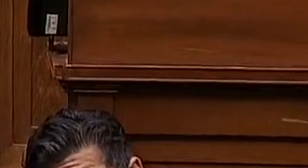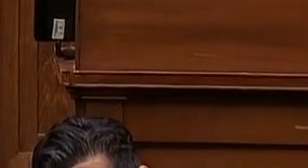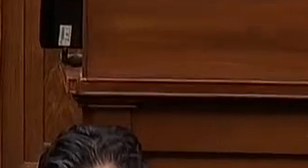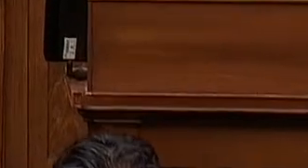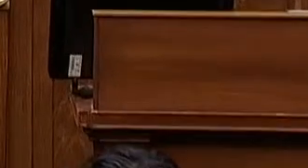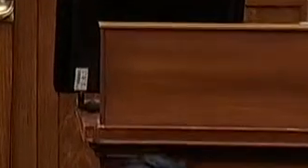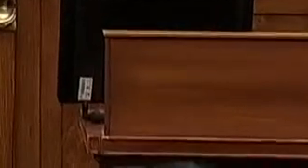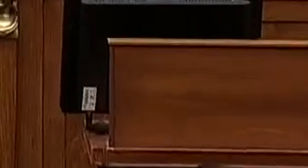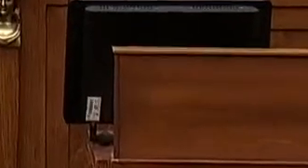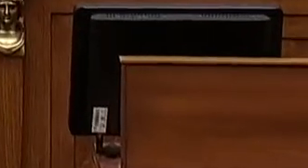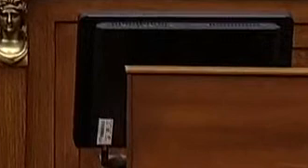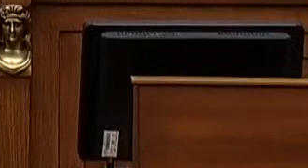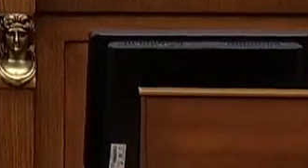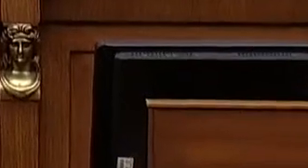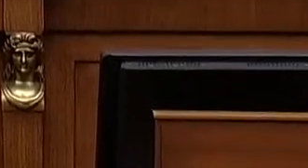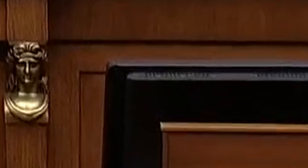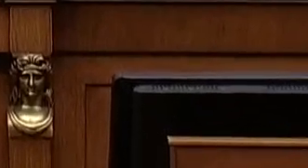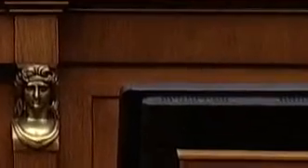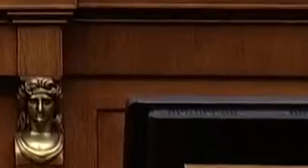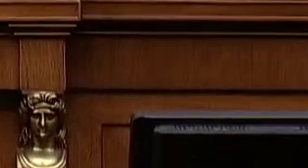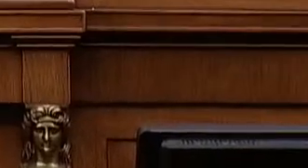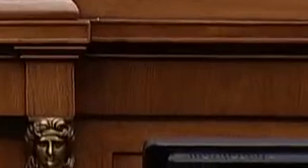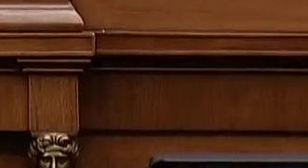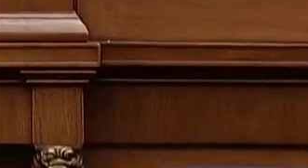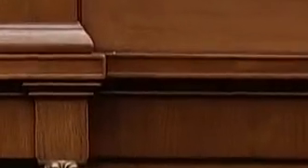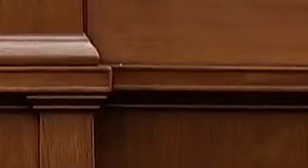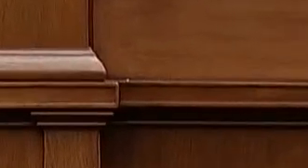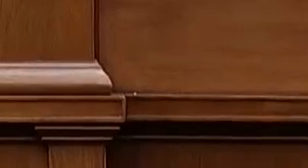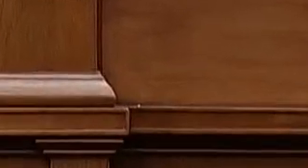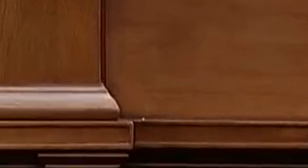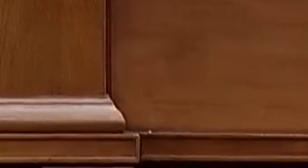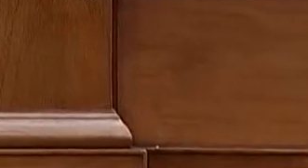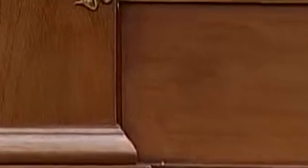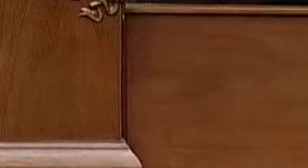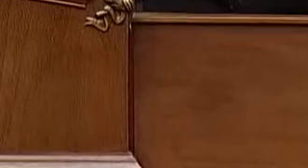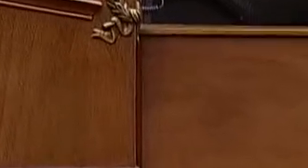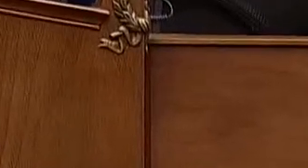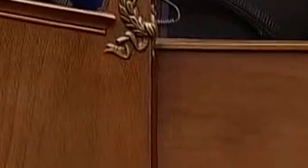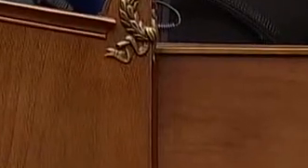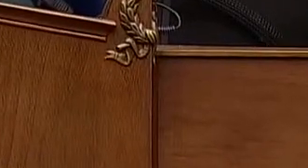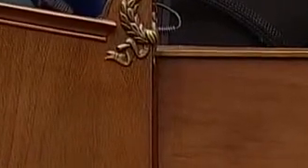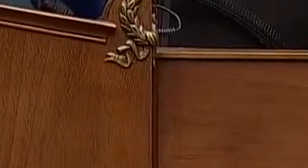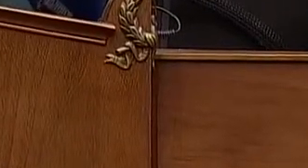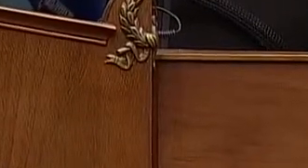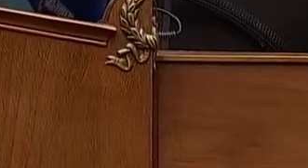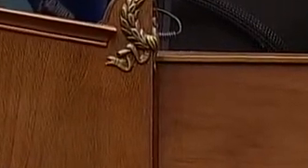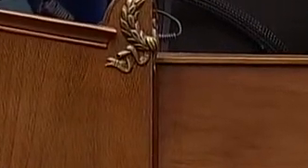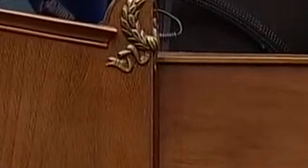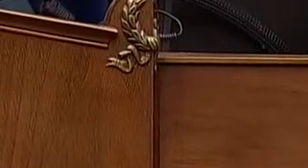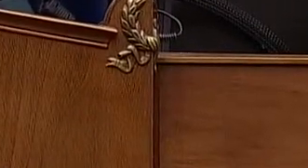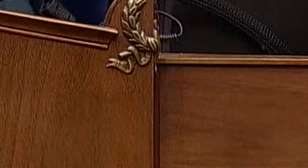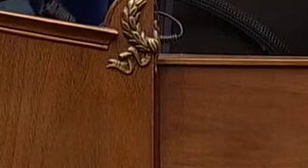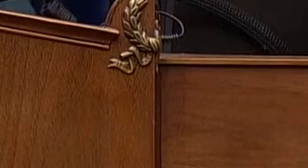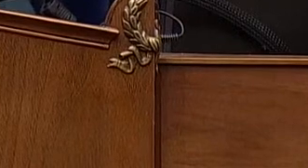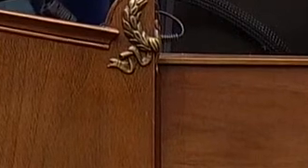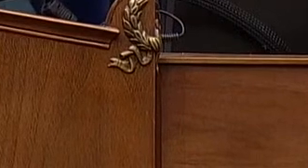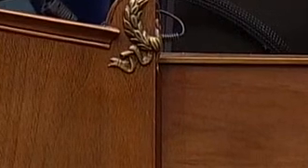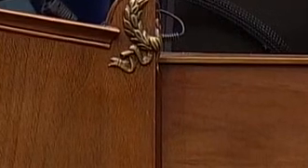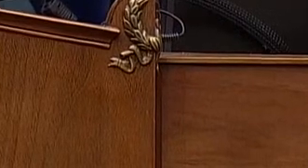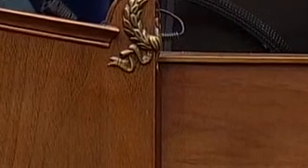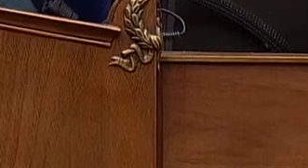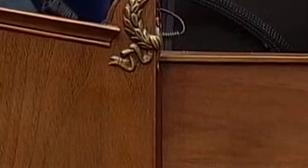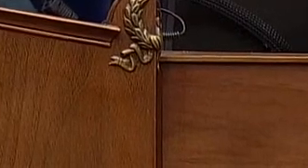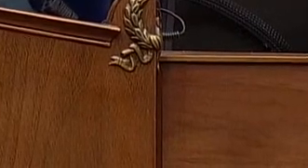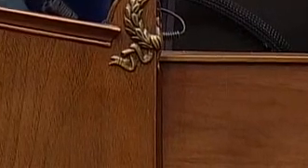affirmative. Thank you. Without objection, your written statements will be part of our record. With that, Mayor Bowser, you are now recognized for